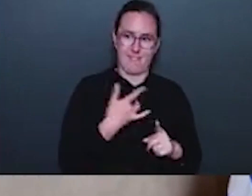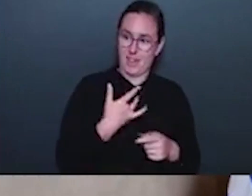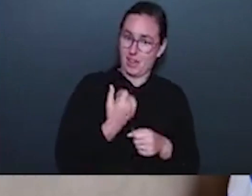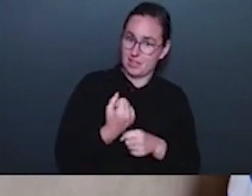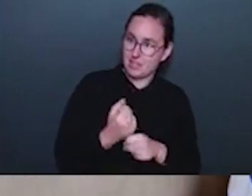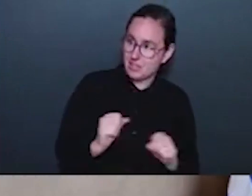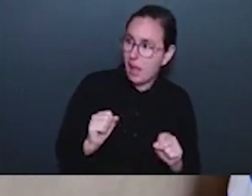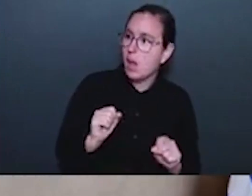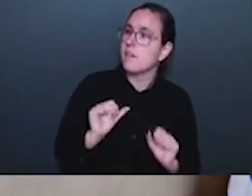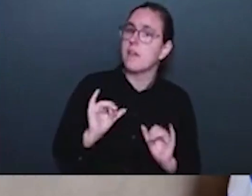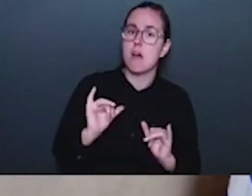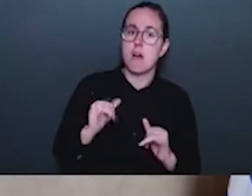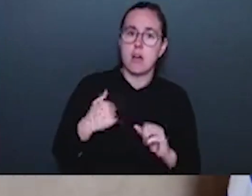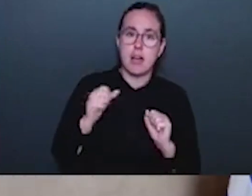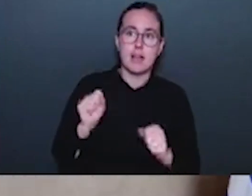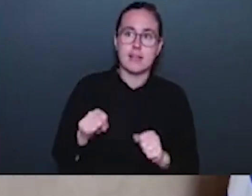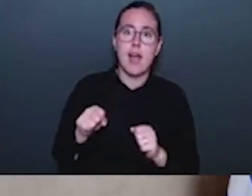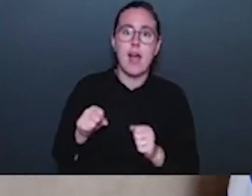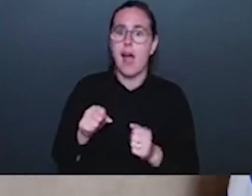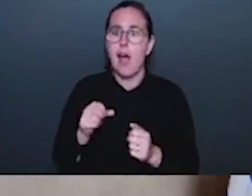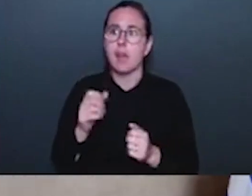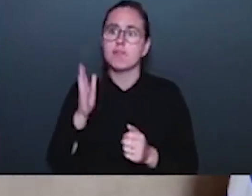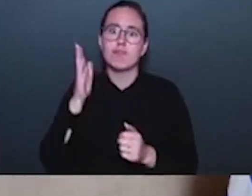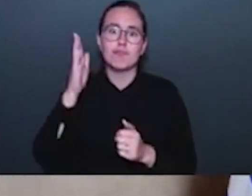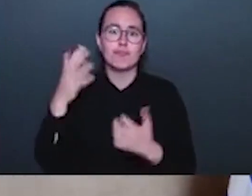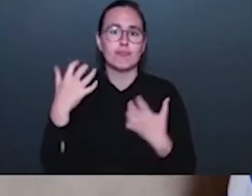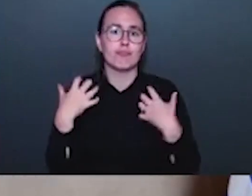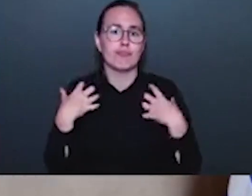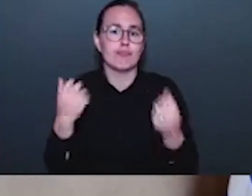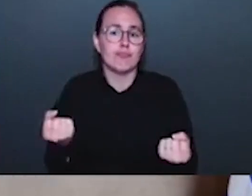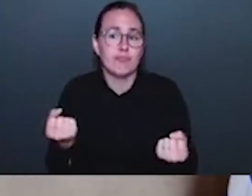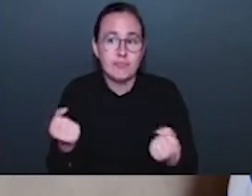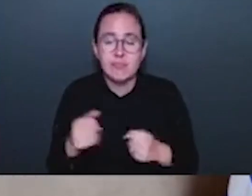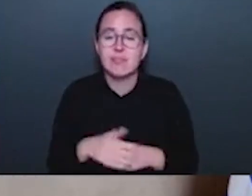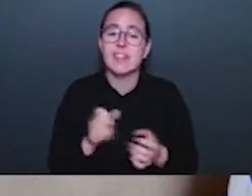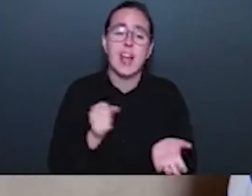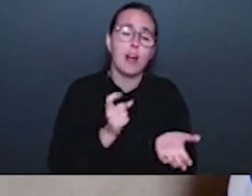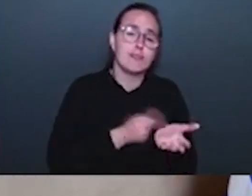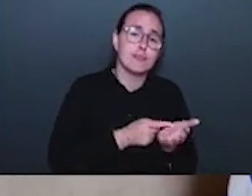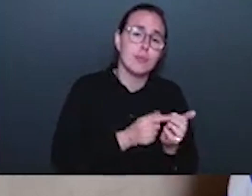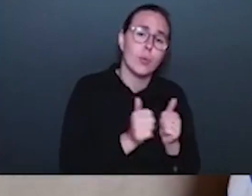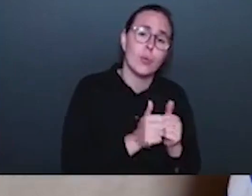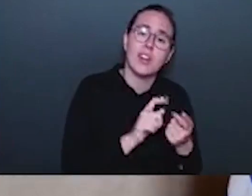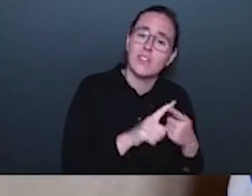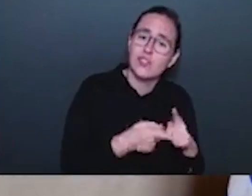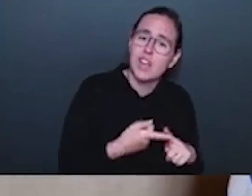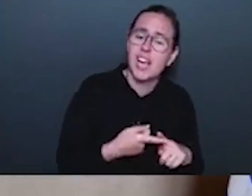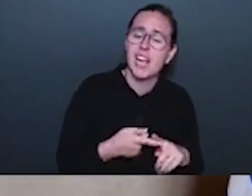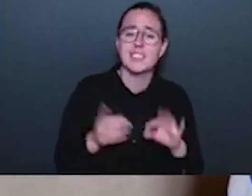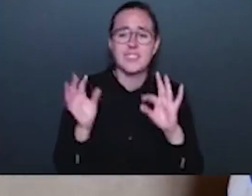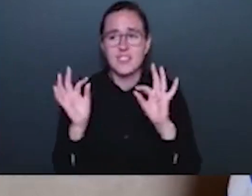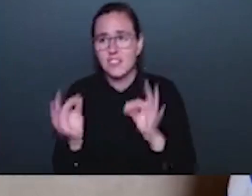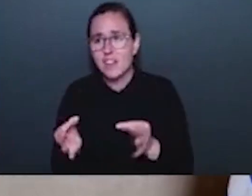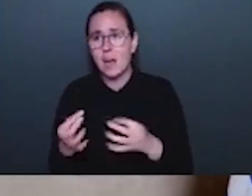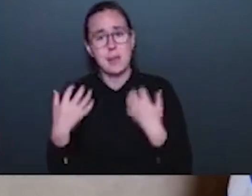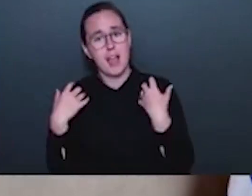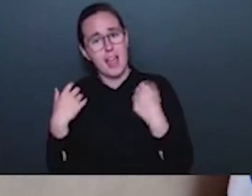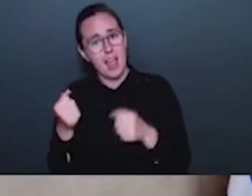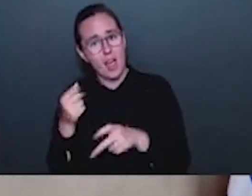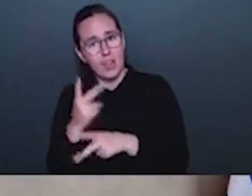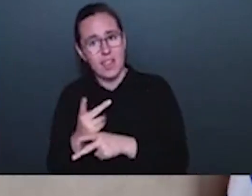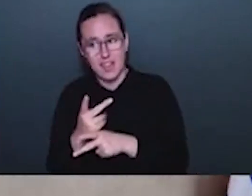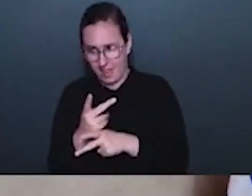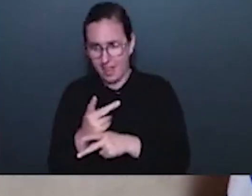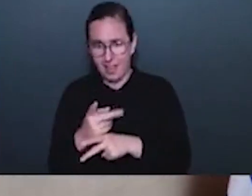alive and connected to the health and social supports they need. It will not be perfect, and it's not going to change